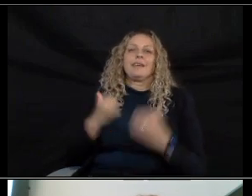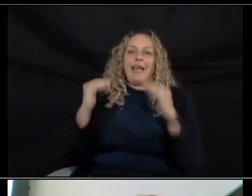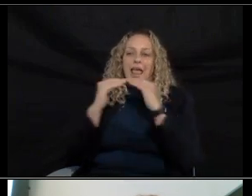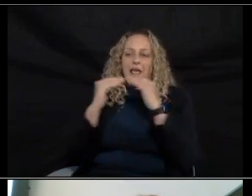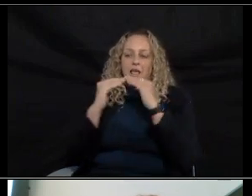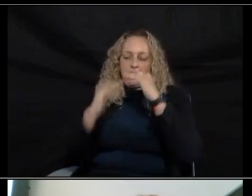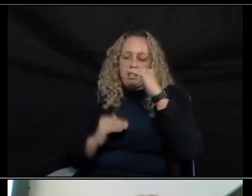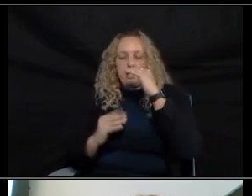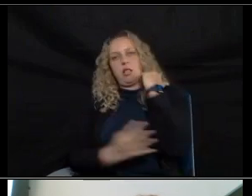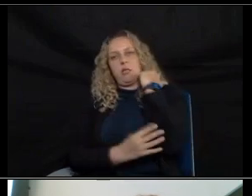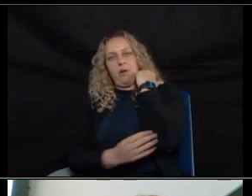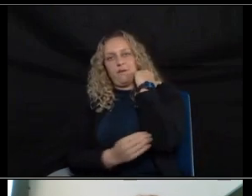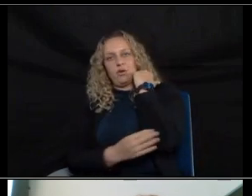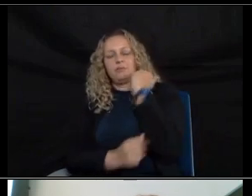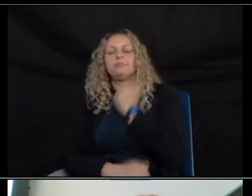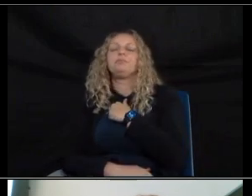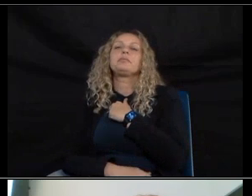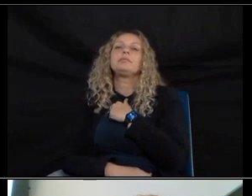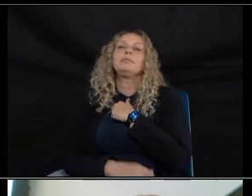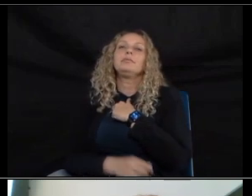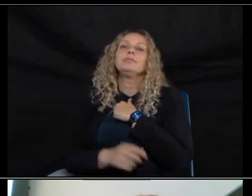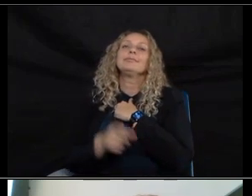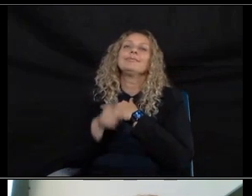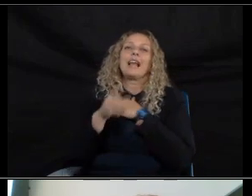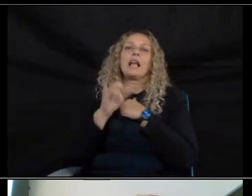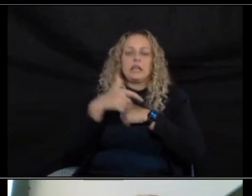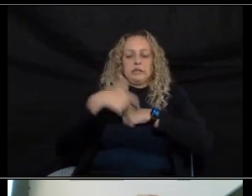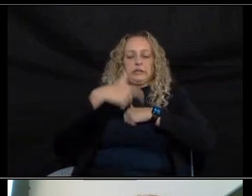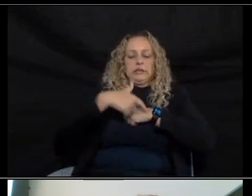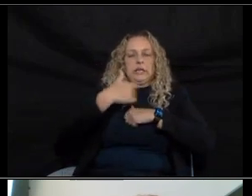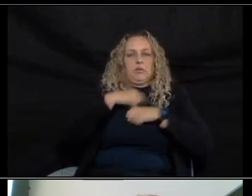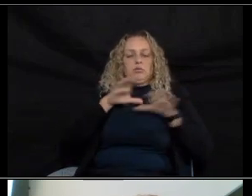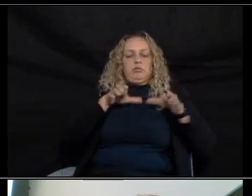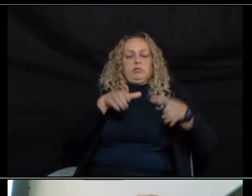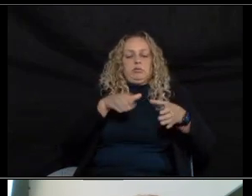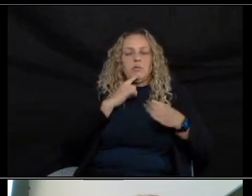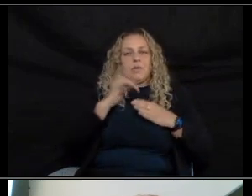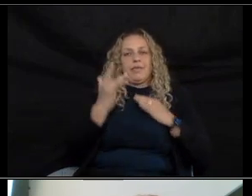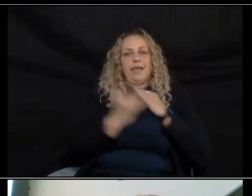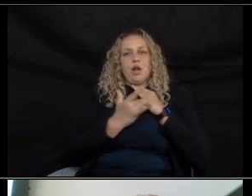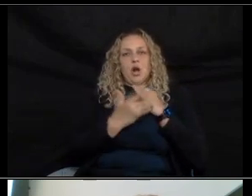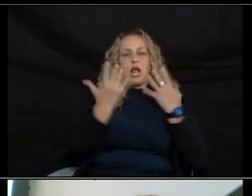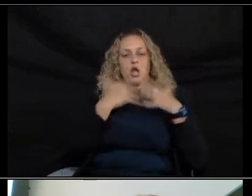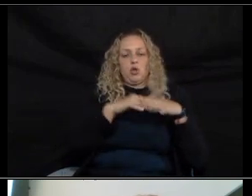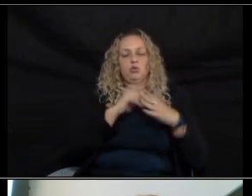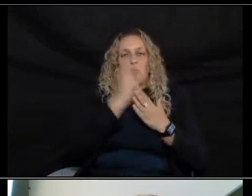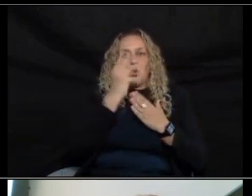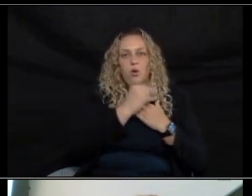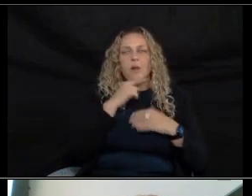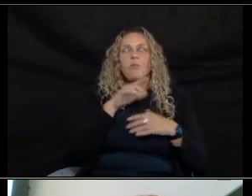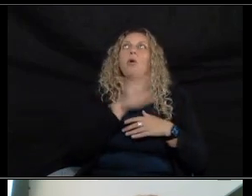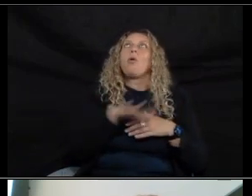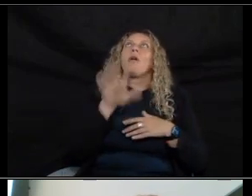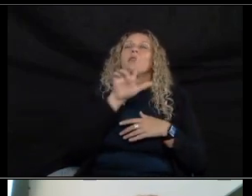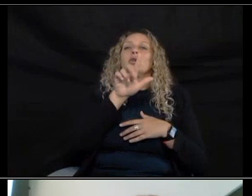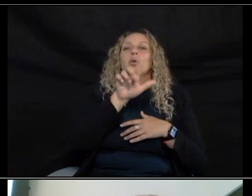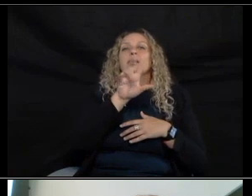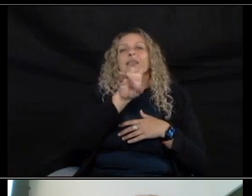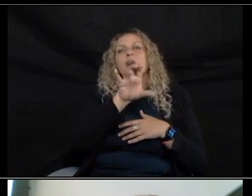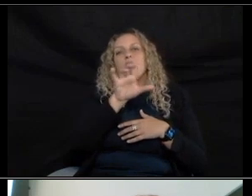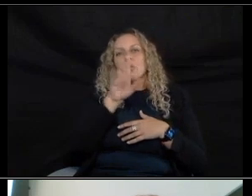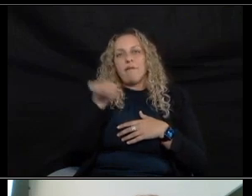poverty level. The phase that we are addressing with this internet inclusion program would cover roughly